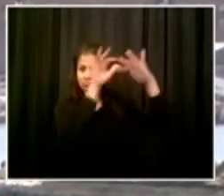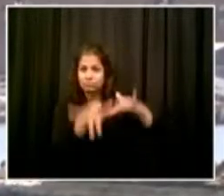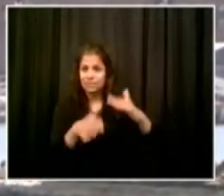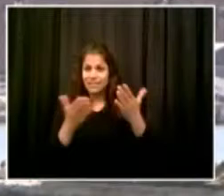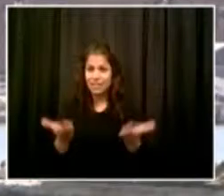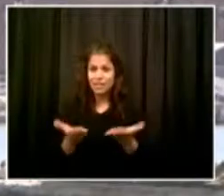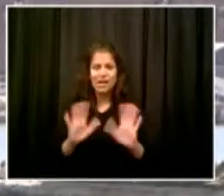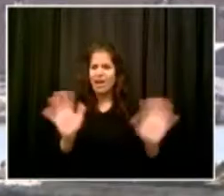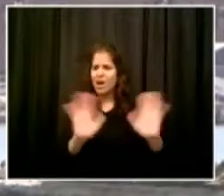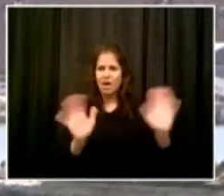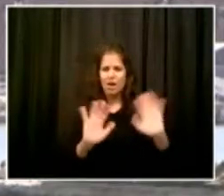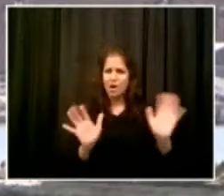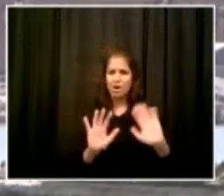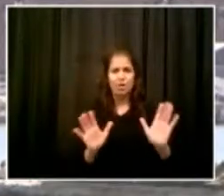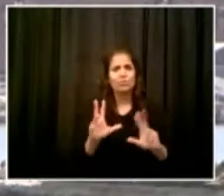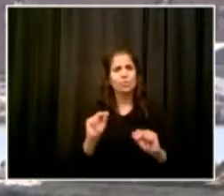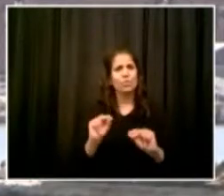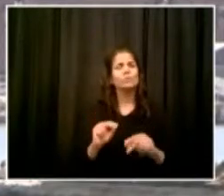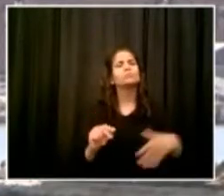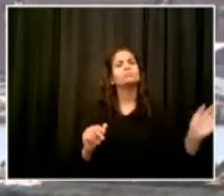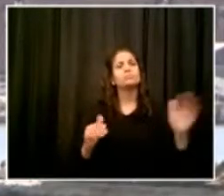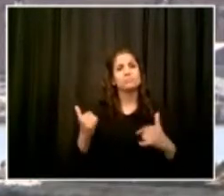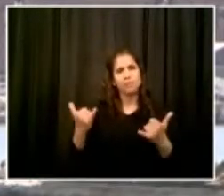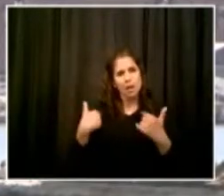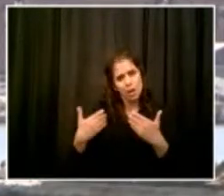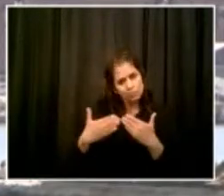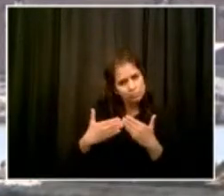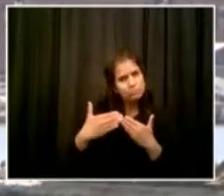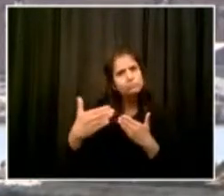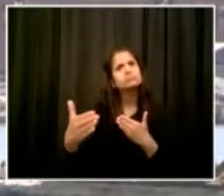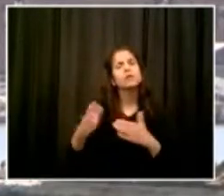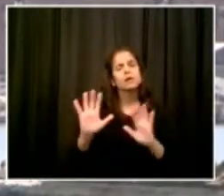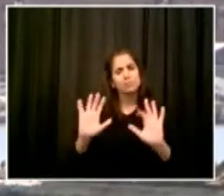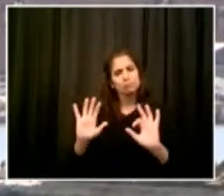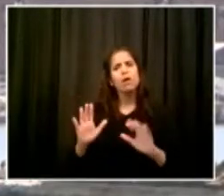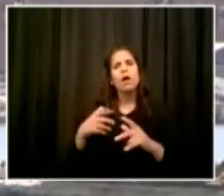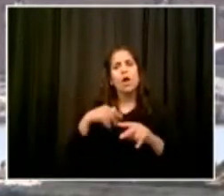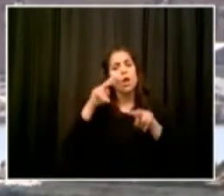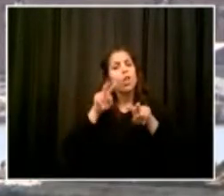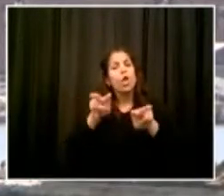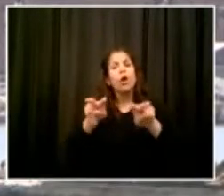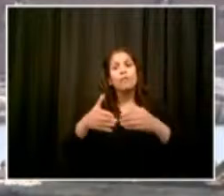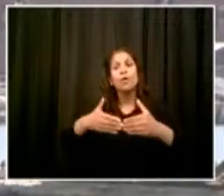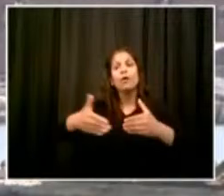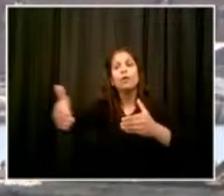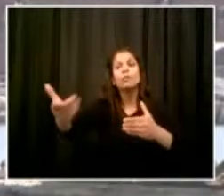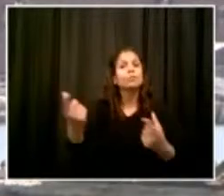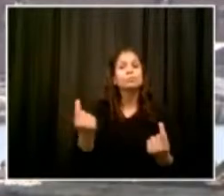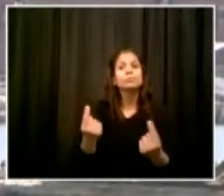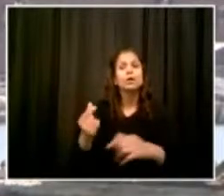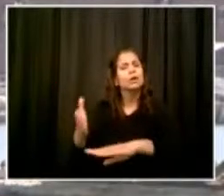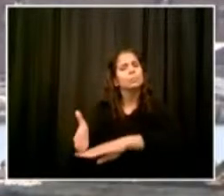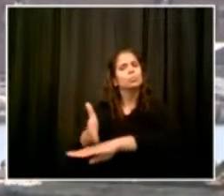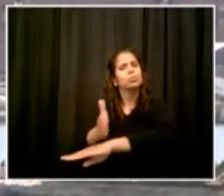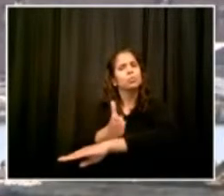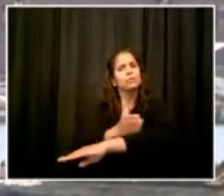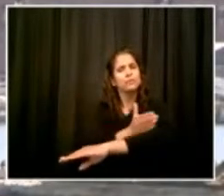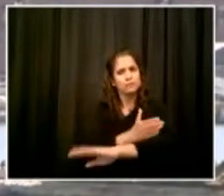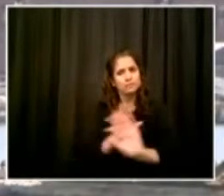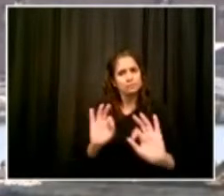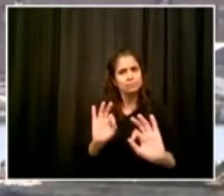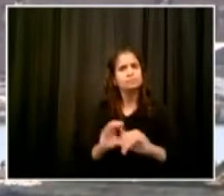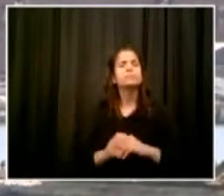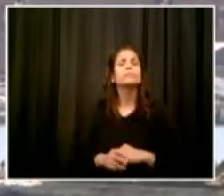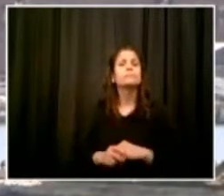Monahan, I spoke to him throughout this. I constantly was in touch with Commissioner Shea, Chief Monahan, Chief Pichardo. We